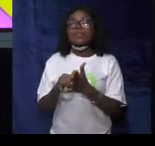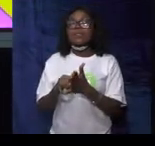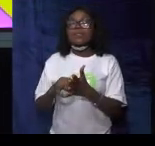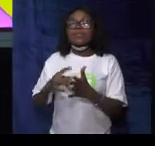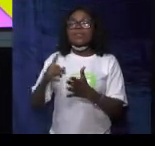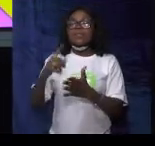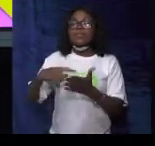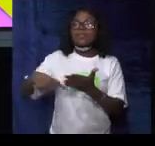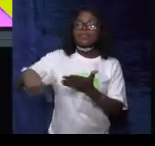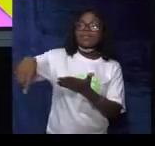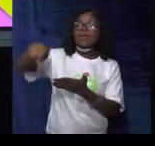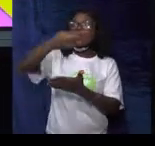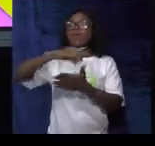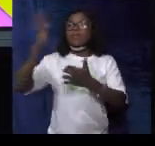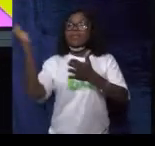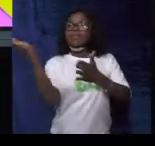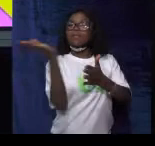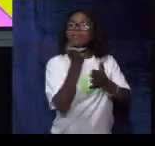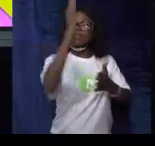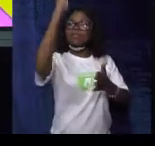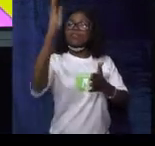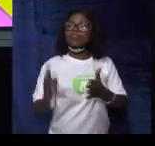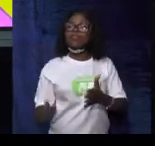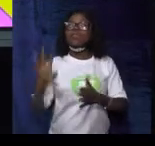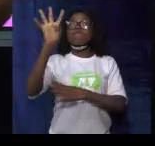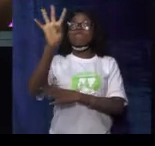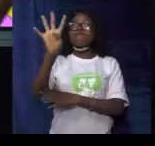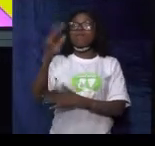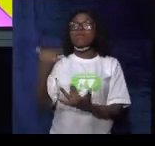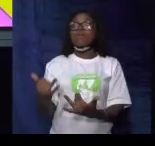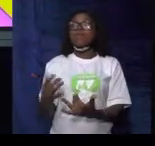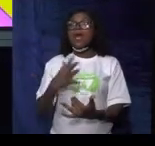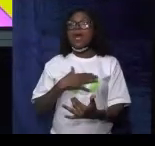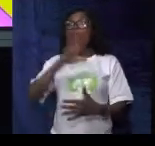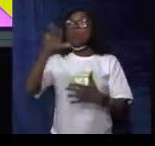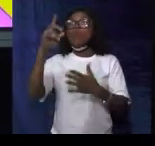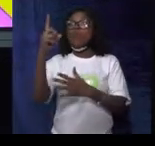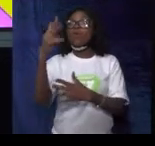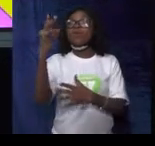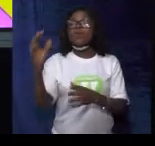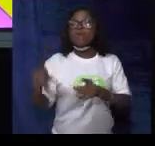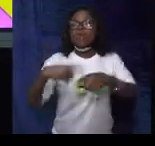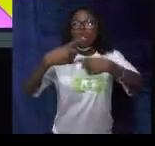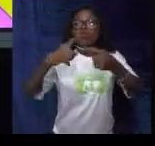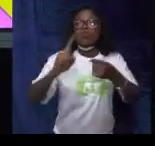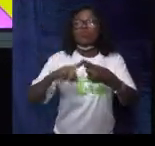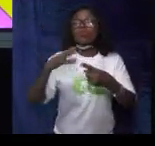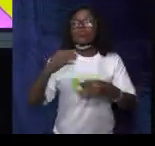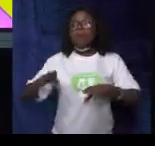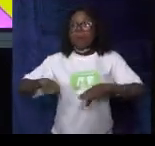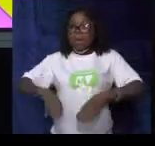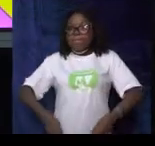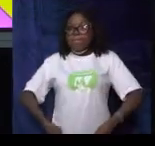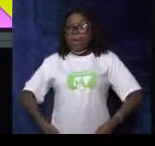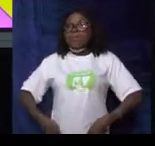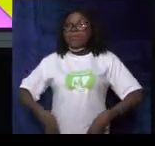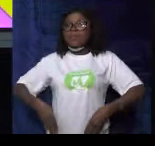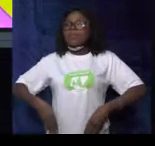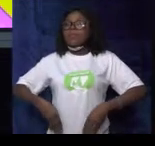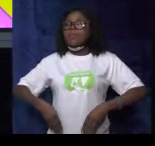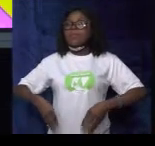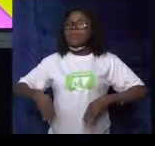and you see that the circle has been divided into 4, and one of them goes to the pants.